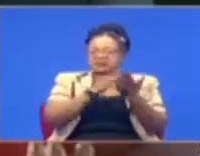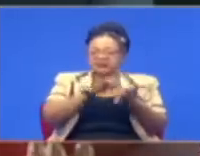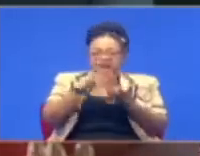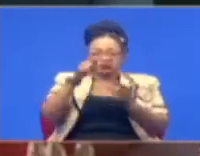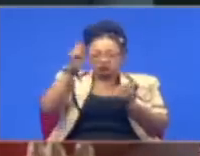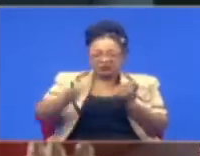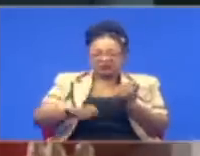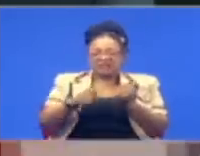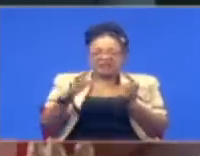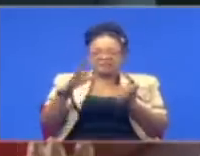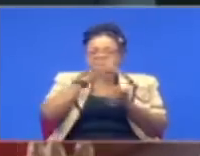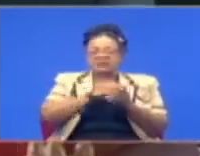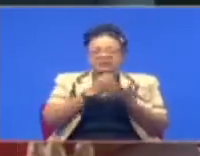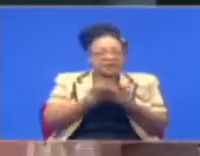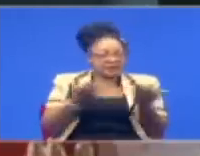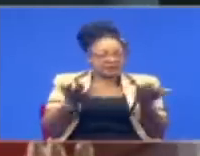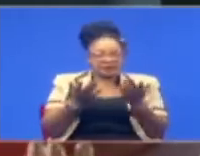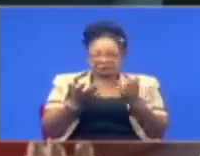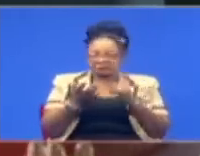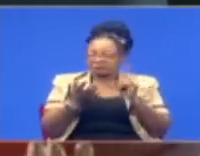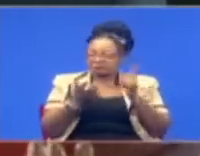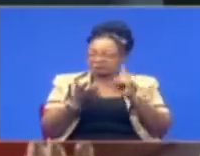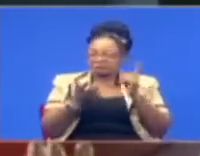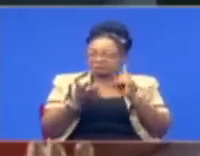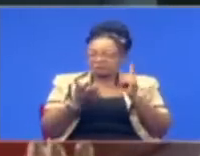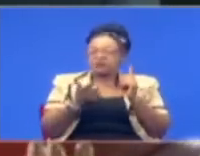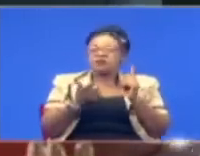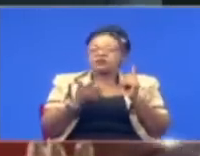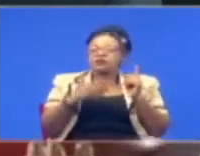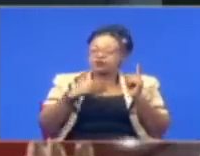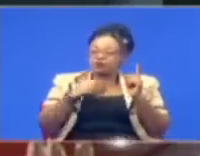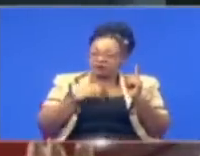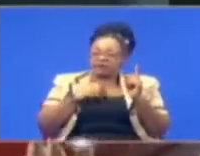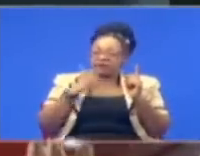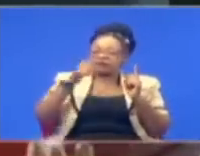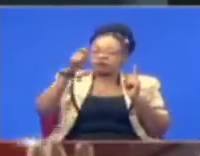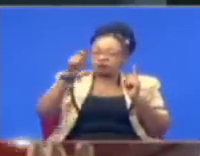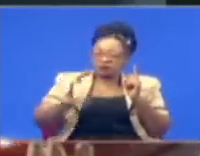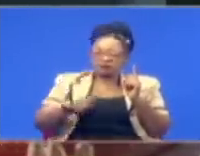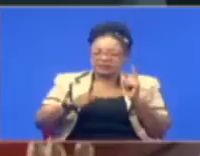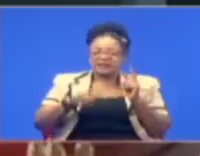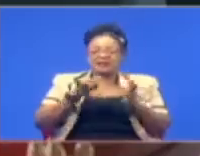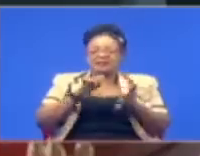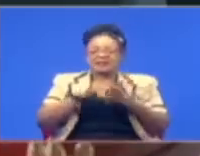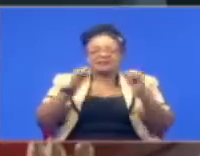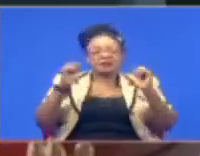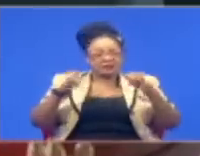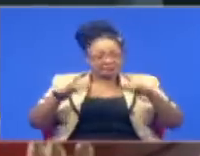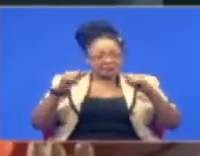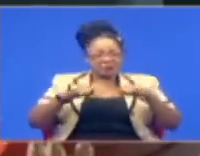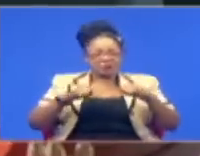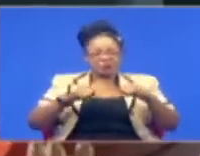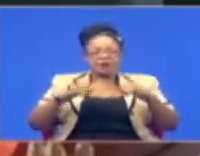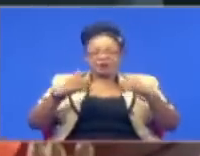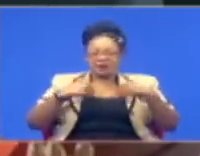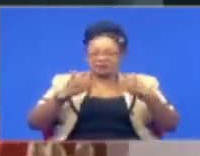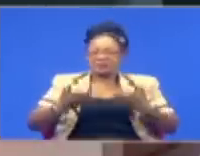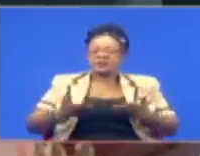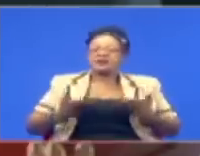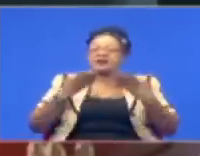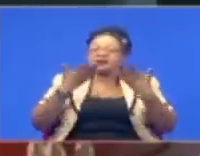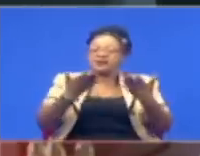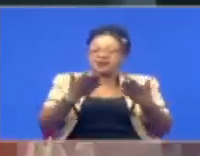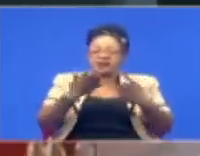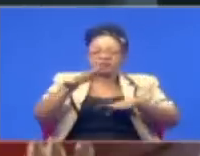first statement will be that you have a judiciary that is capable and has been delivering